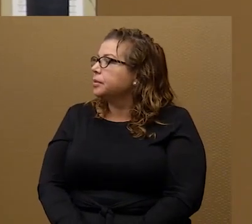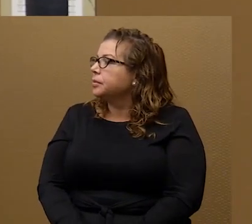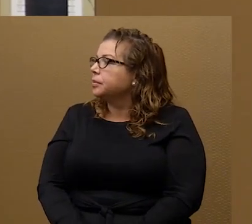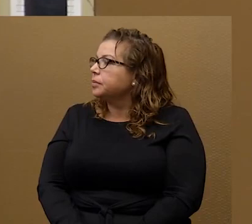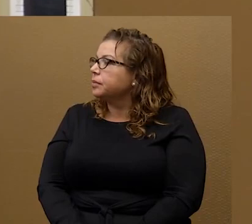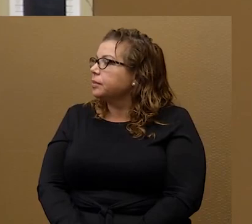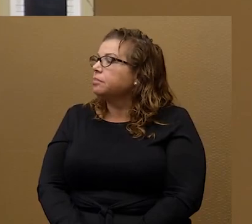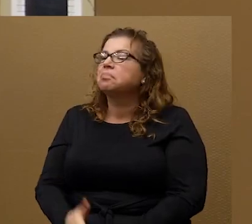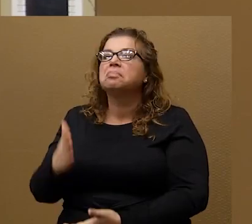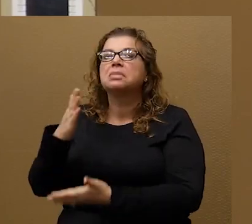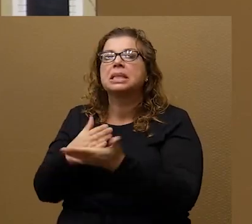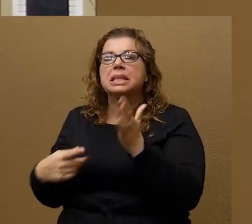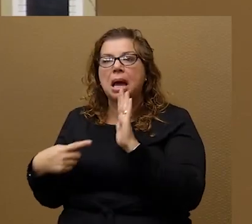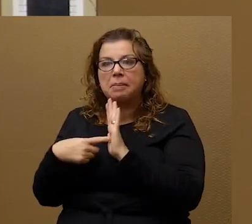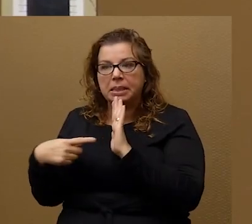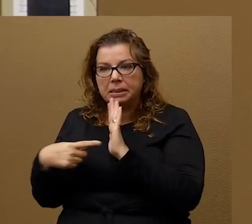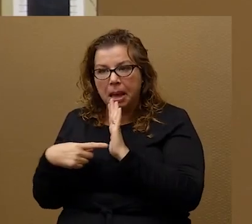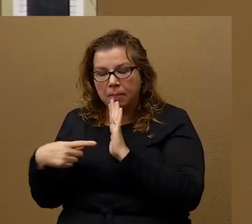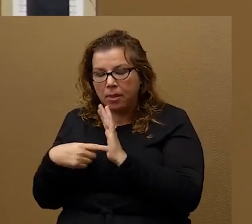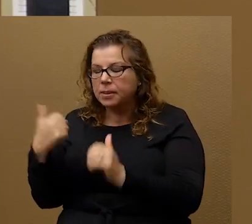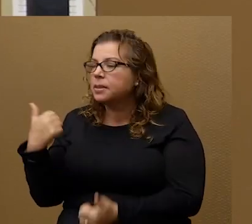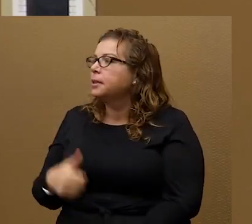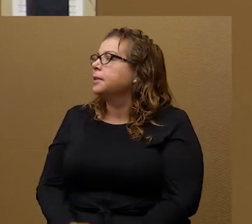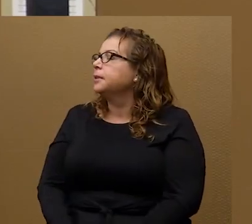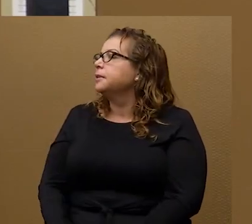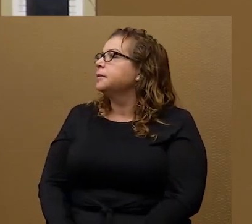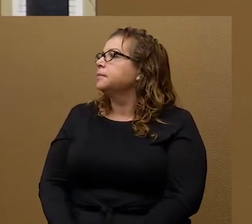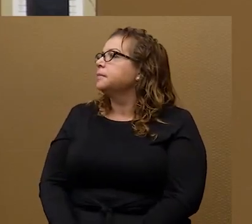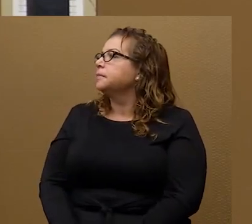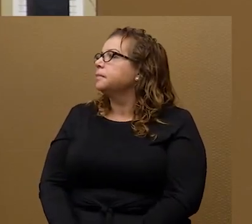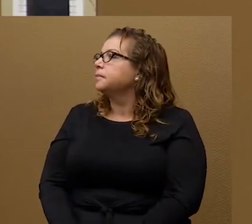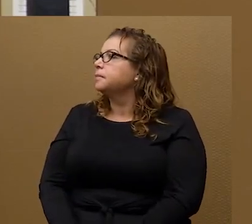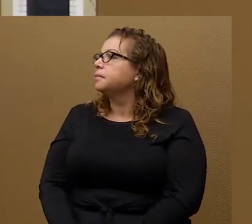So just some examples. So